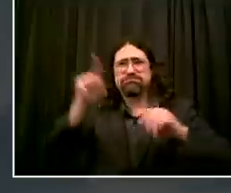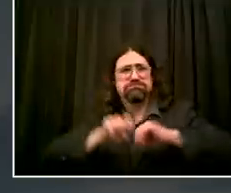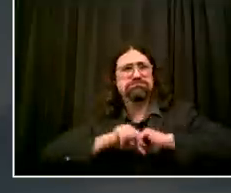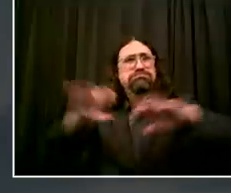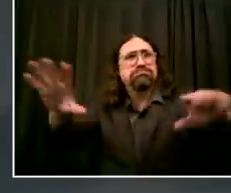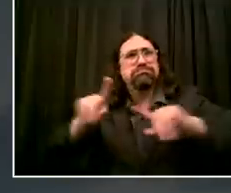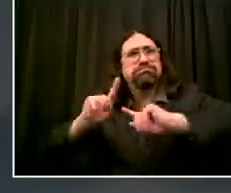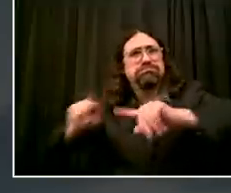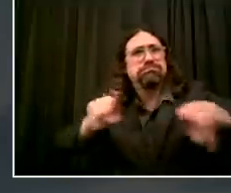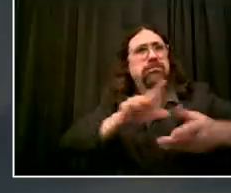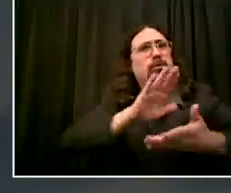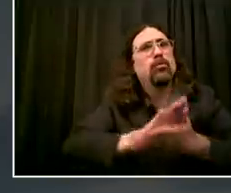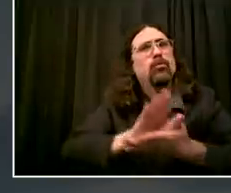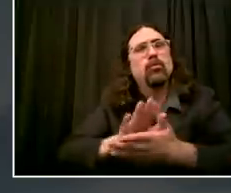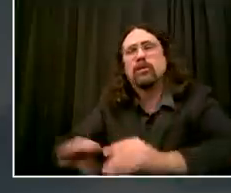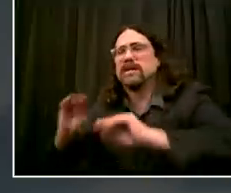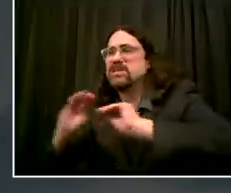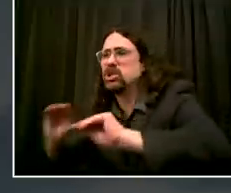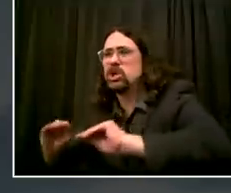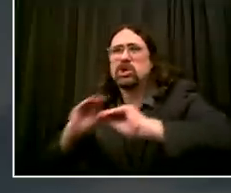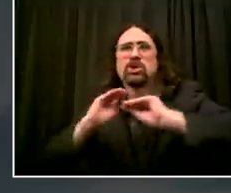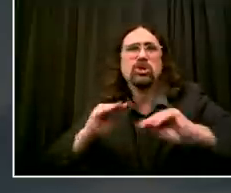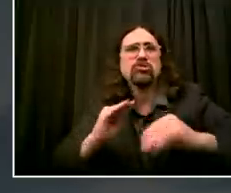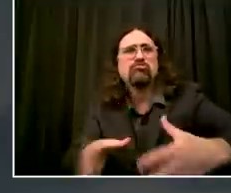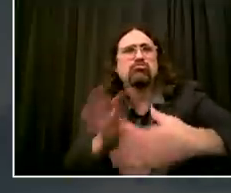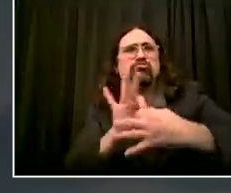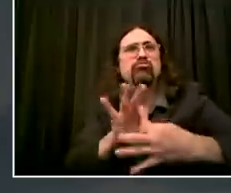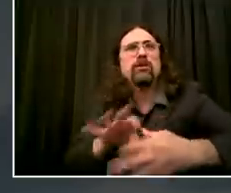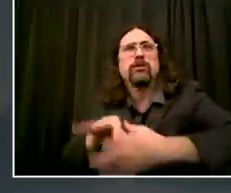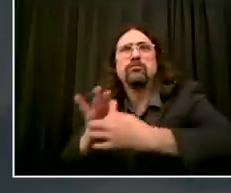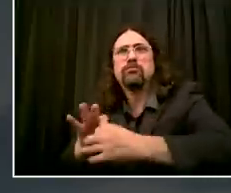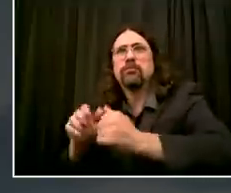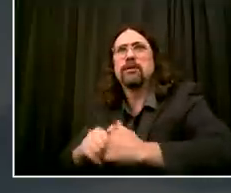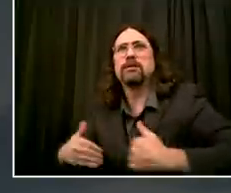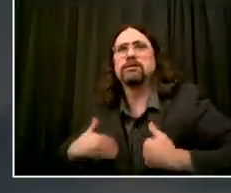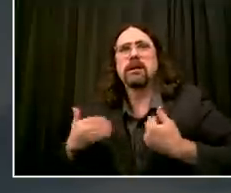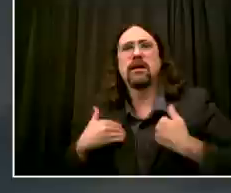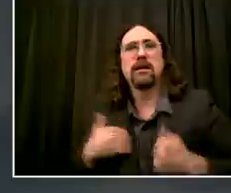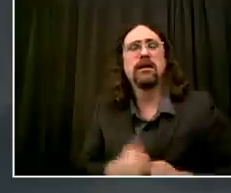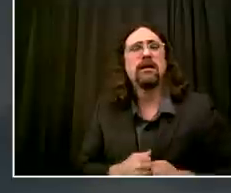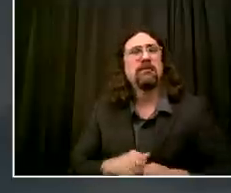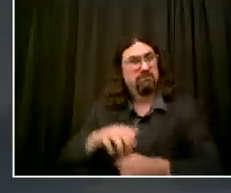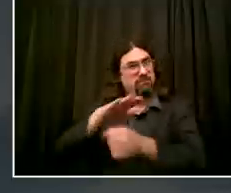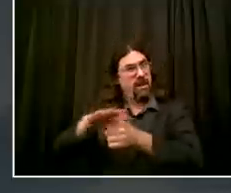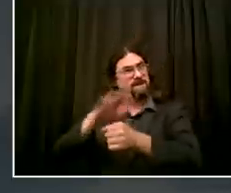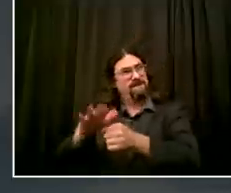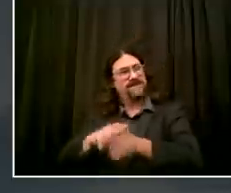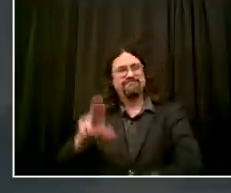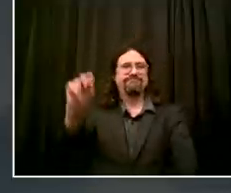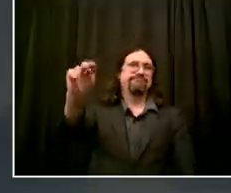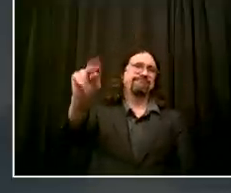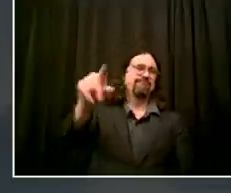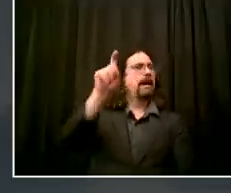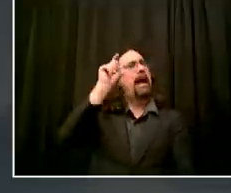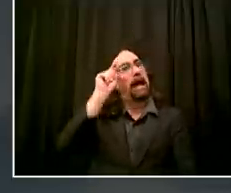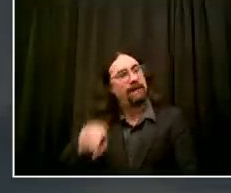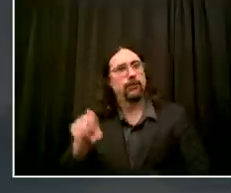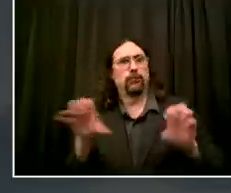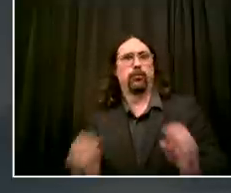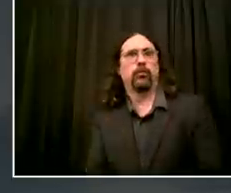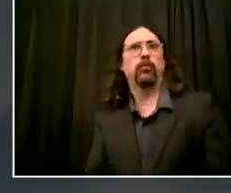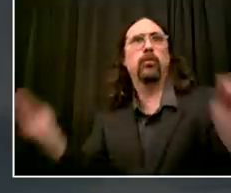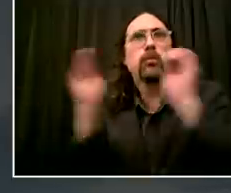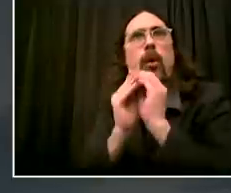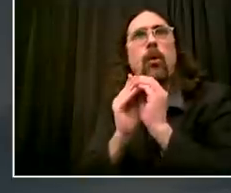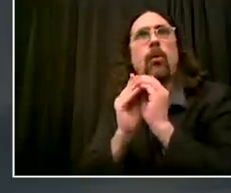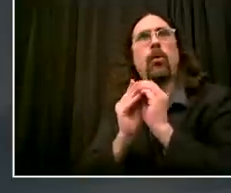we think we can really take the lead on this. Chauncey Parker, my deputy commissioner of collaborative policing, Nilda